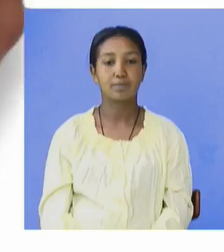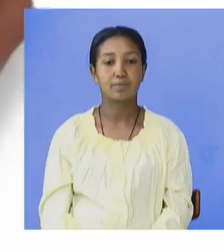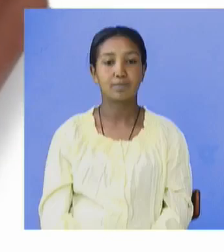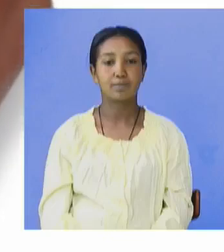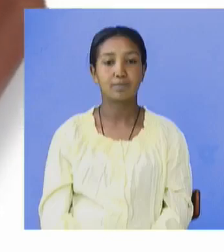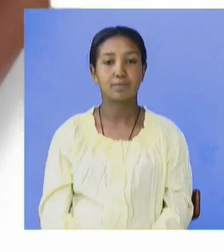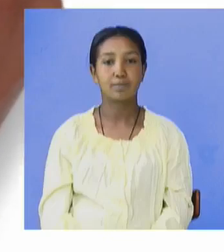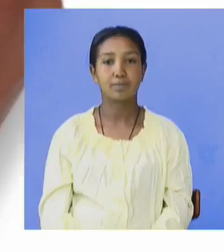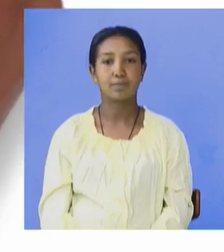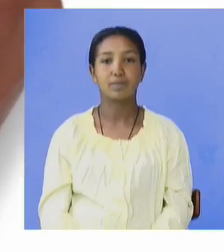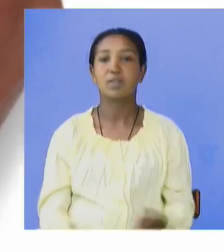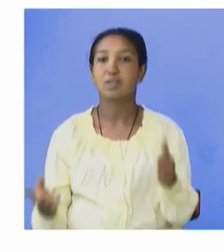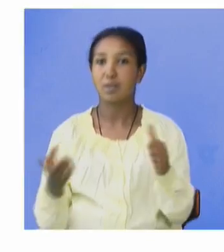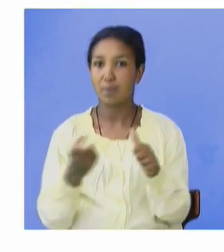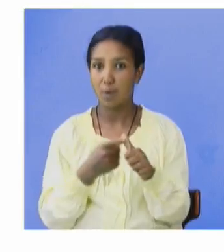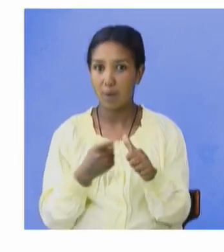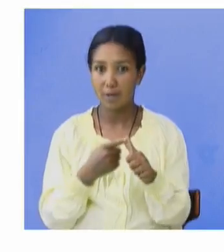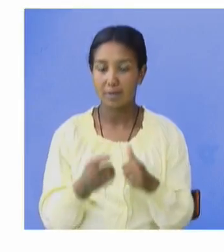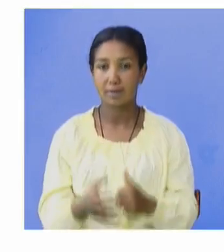Question number 1.